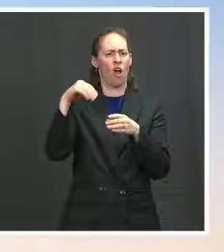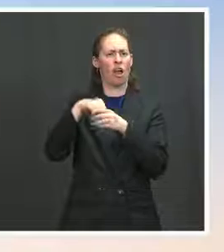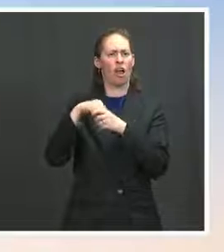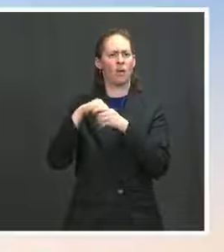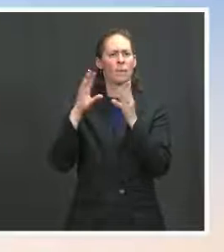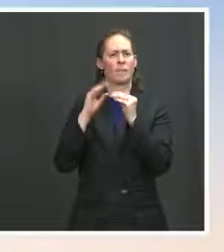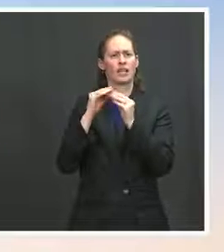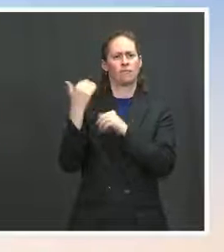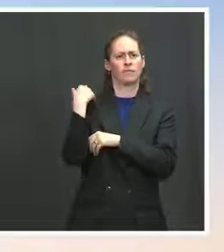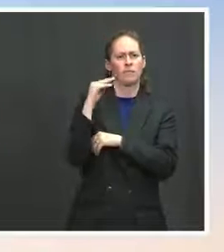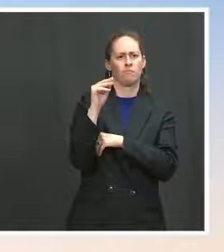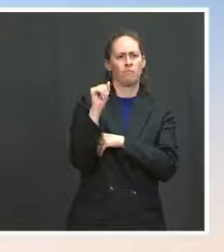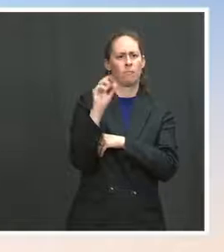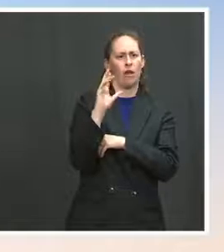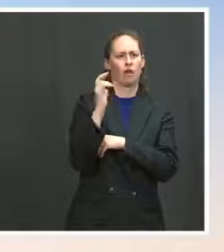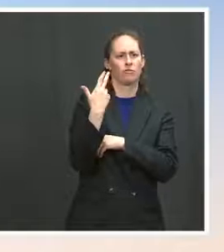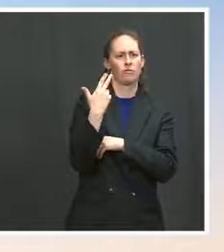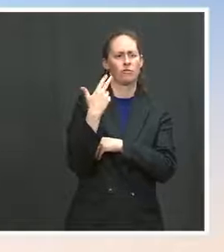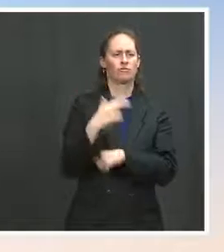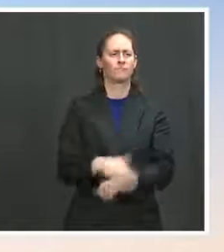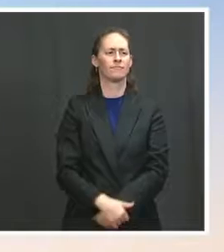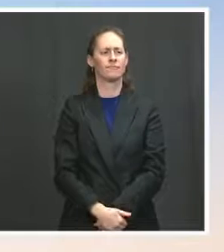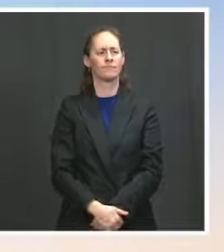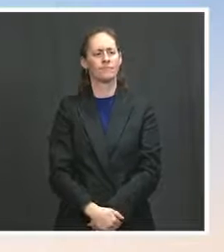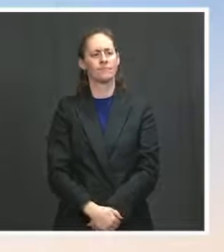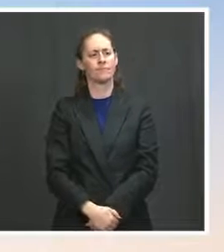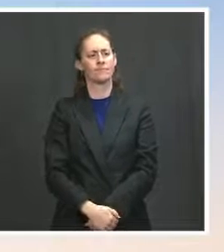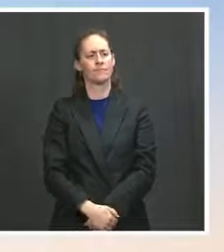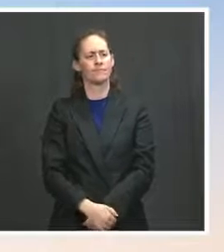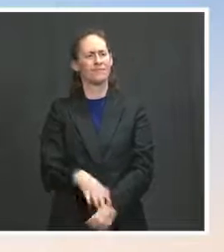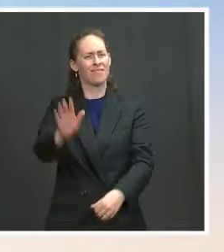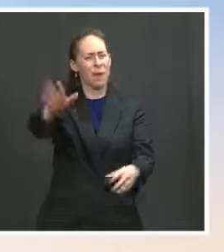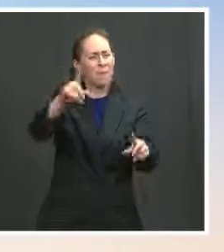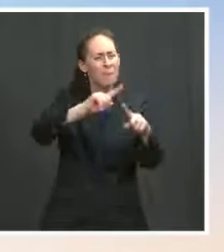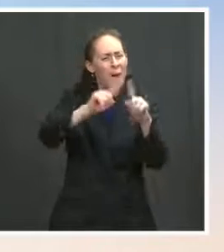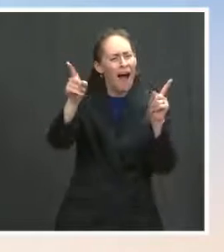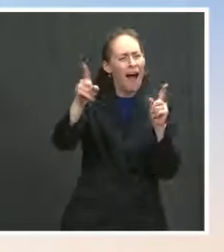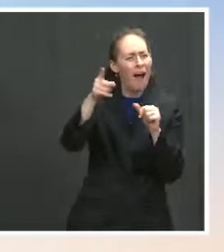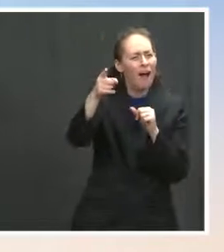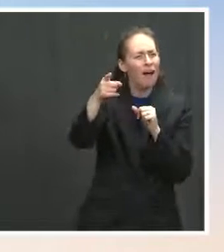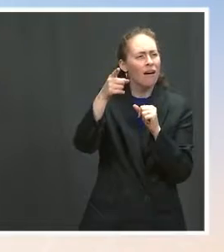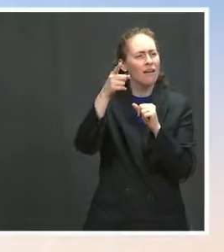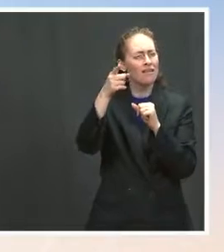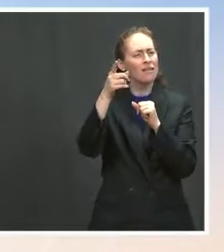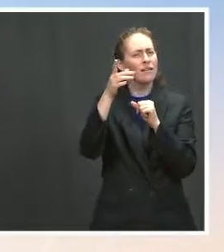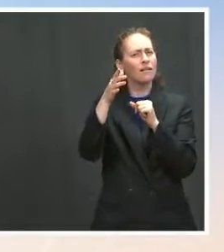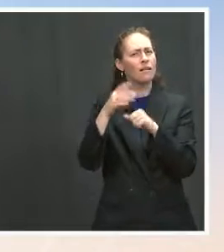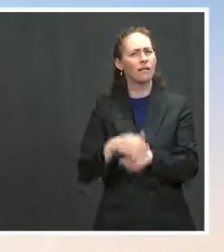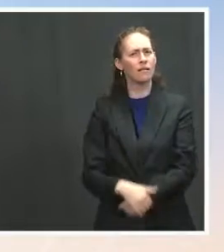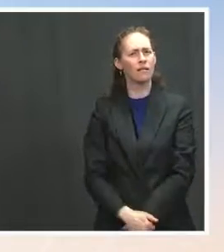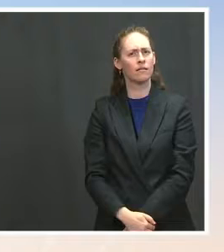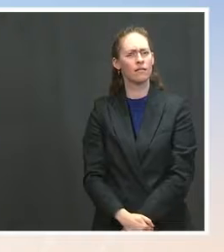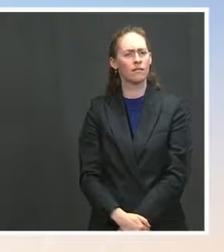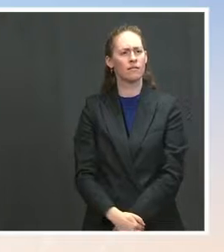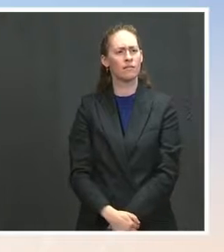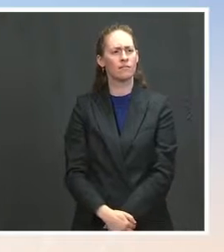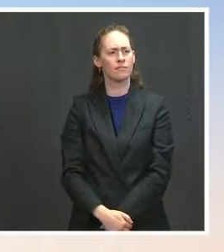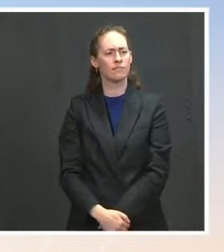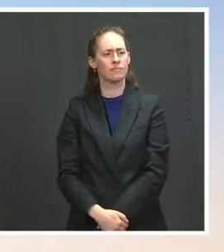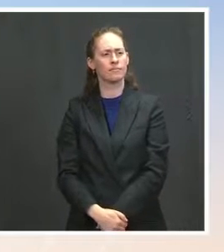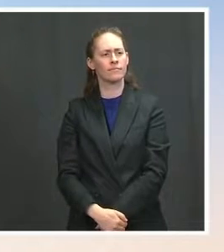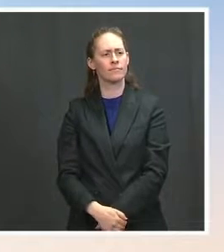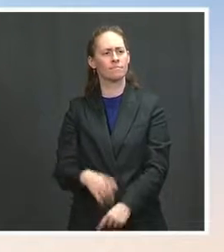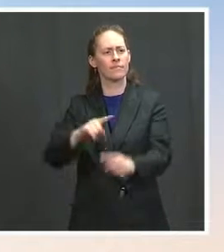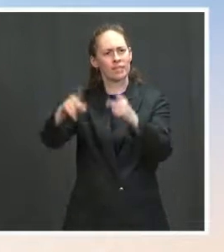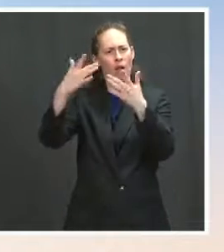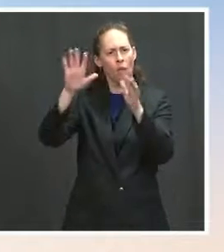the 90-day inquiry that when you're describing, like the full look at this hypothesis, that was not announced publicly,